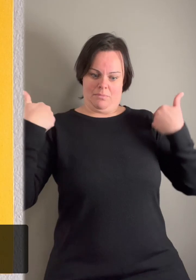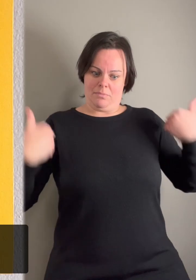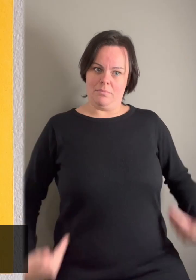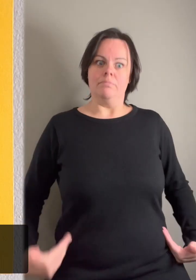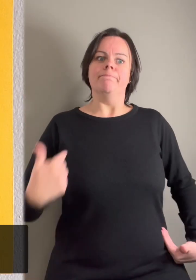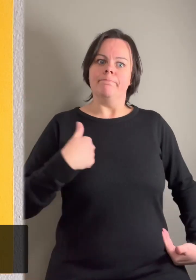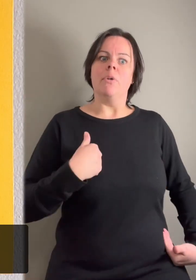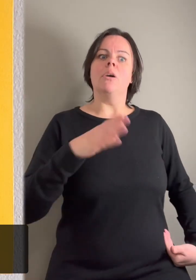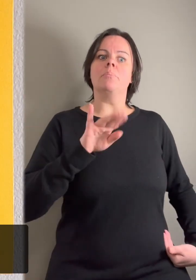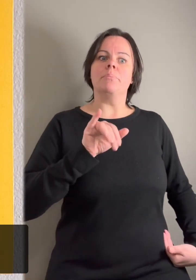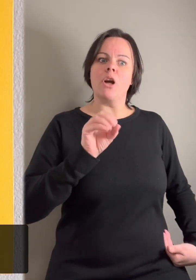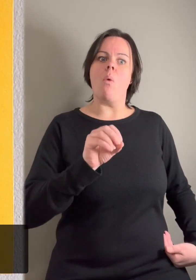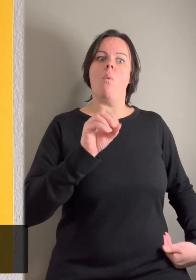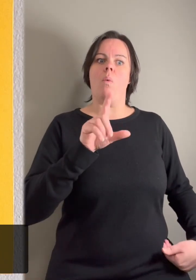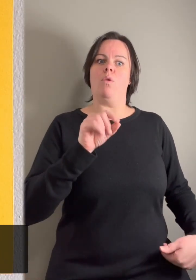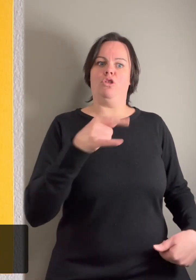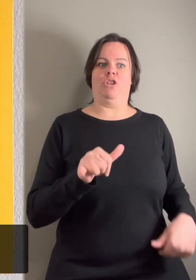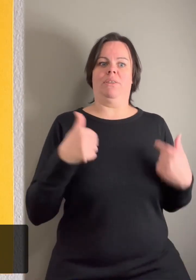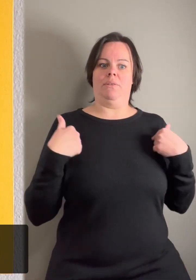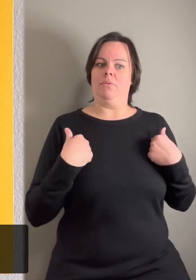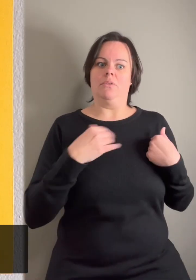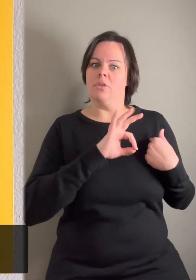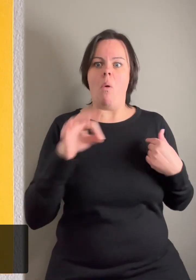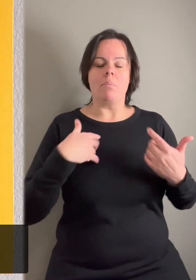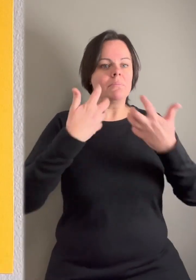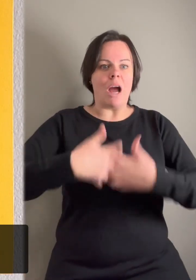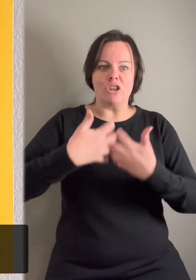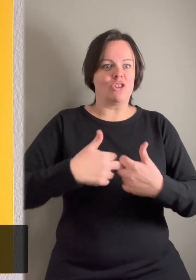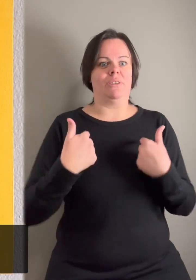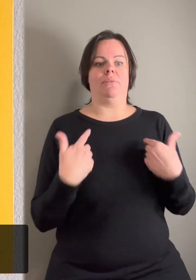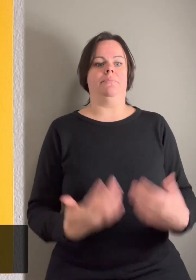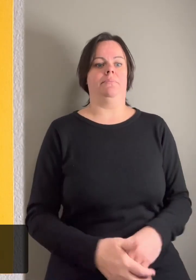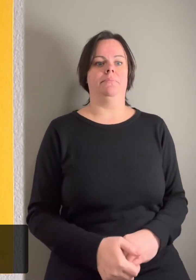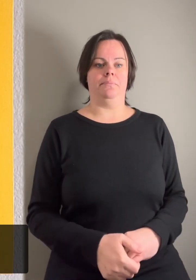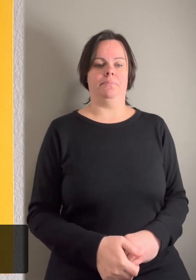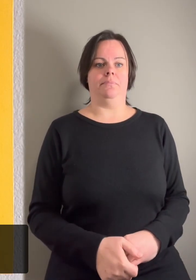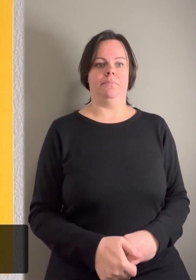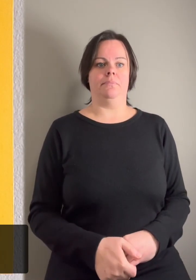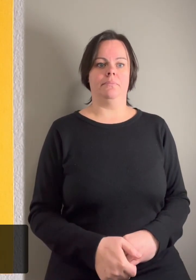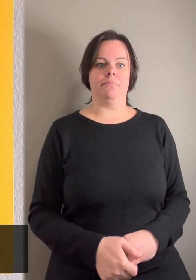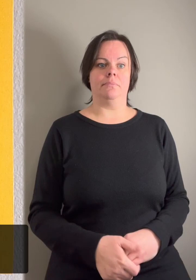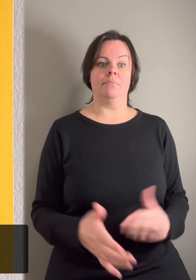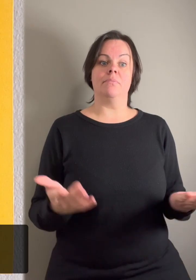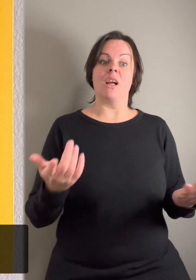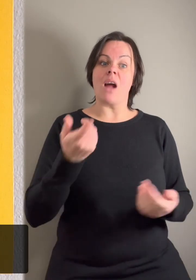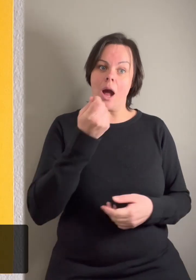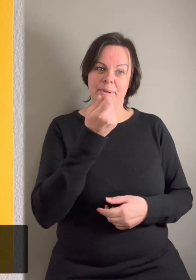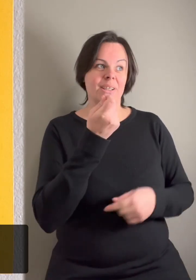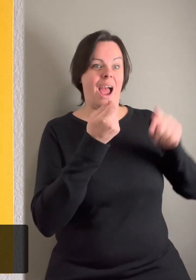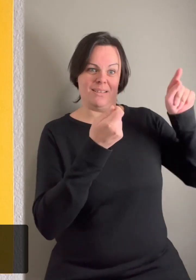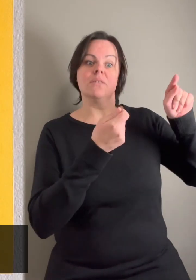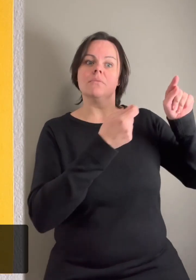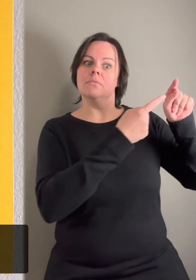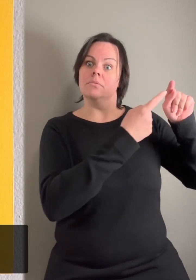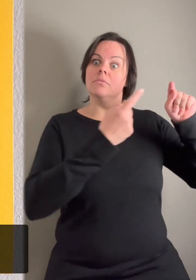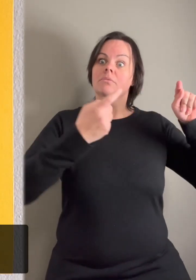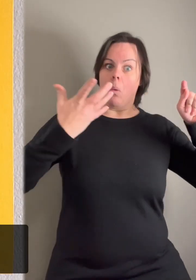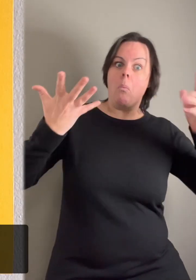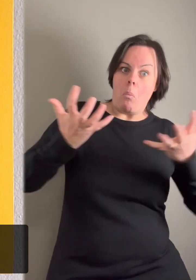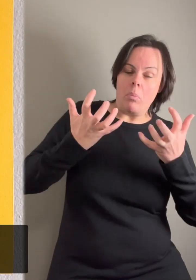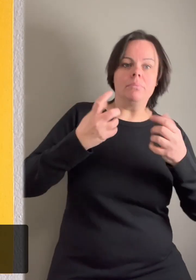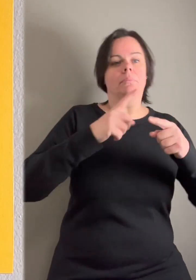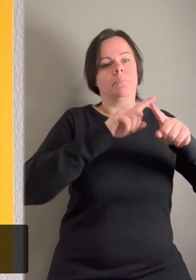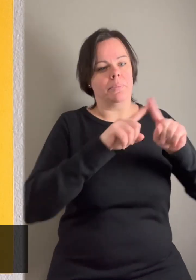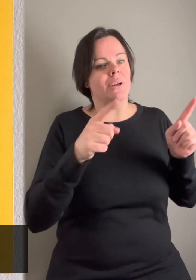we're biological, not mechanical. The demands of capitalism, including being neurotypical